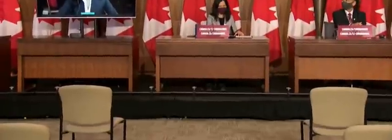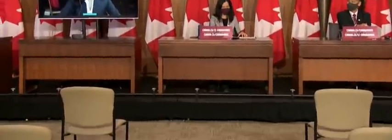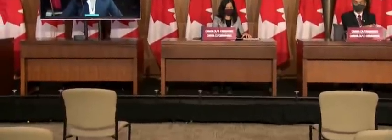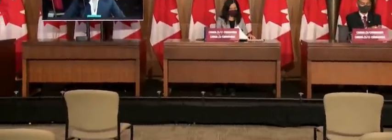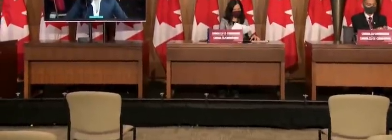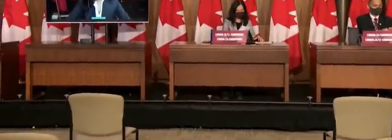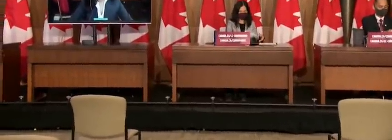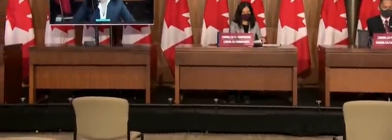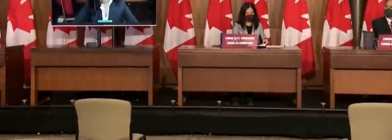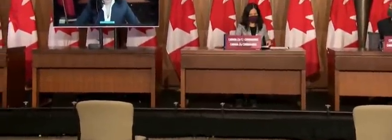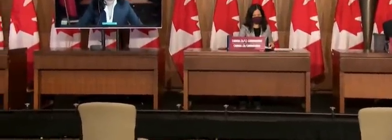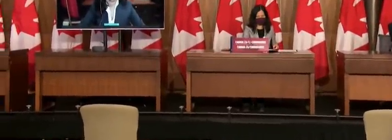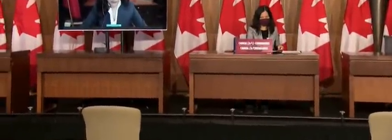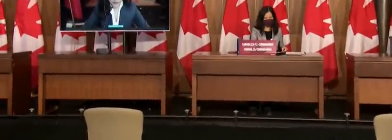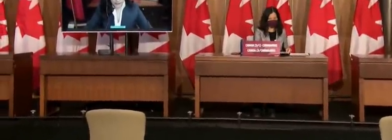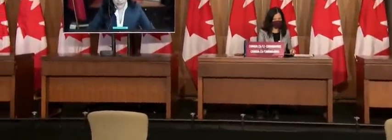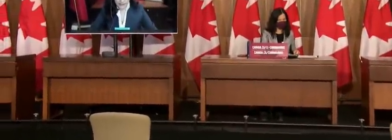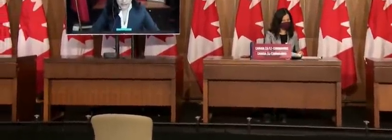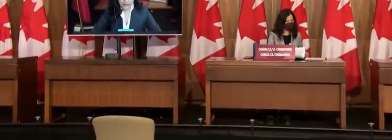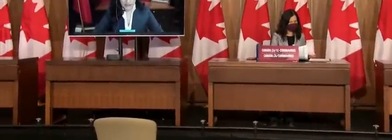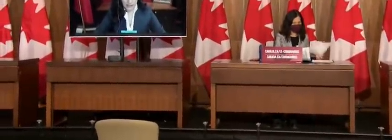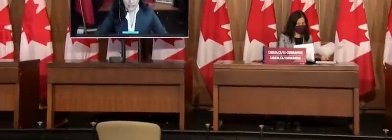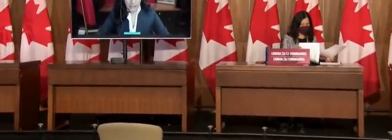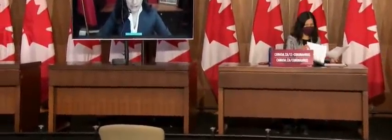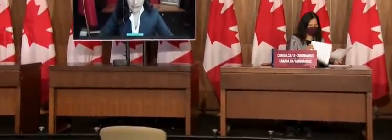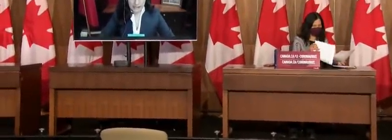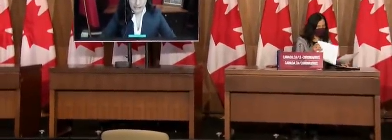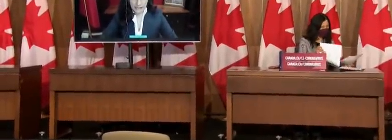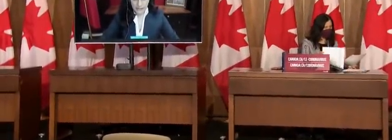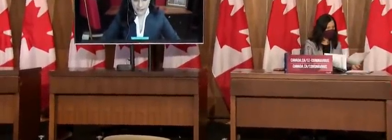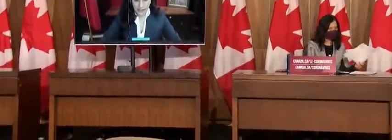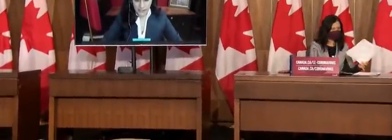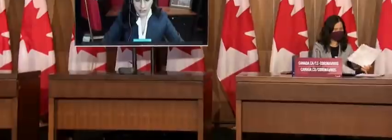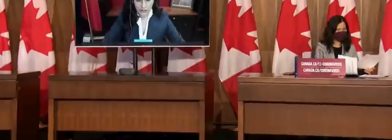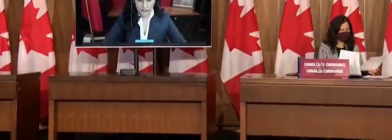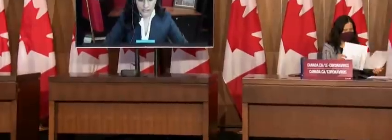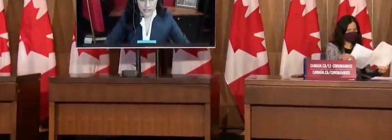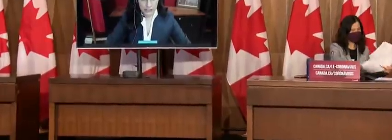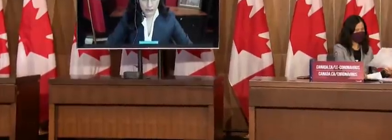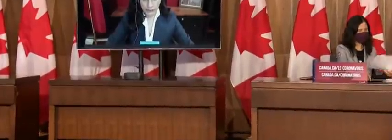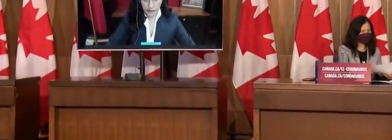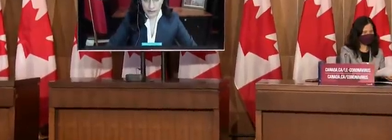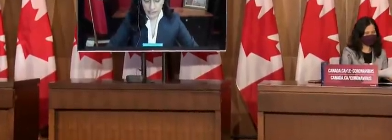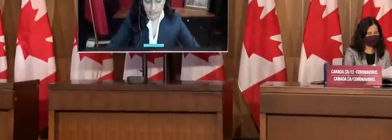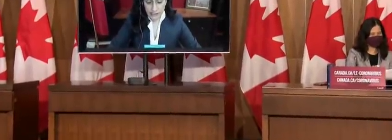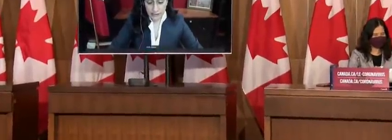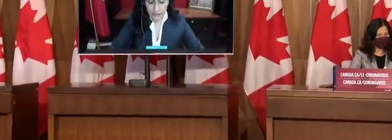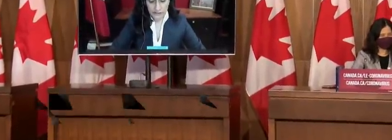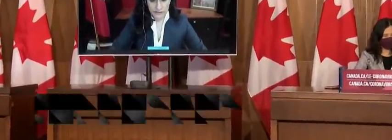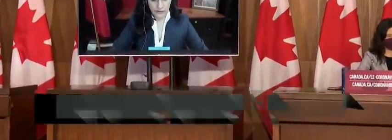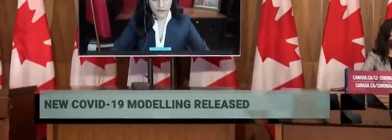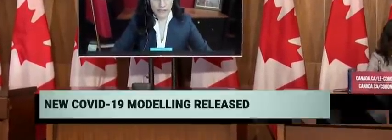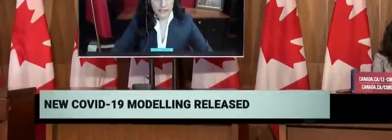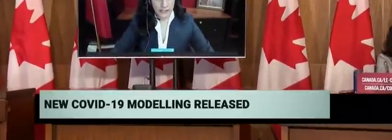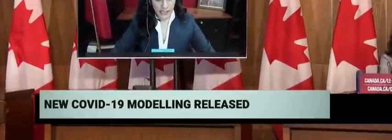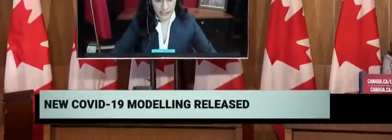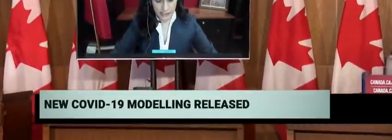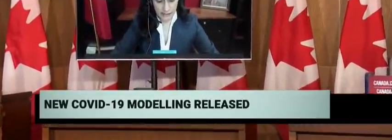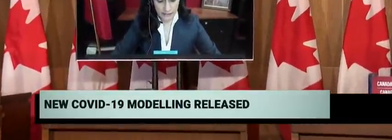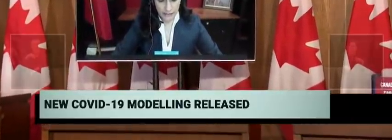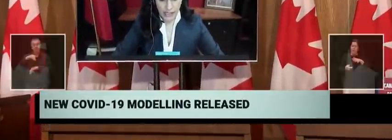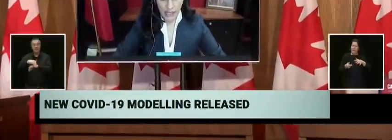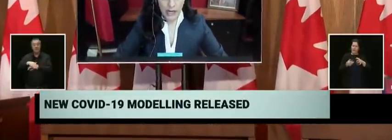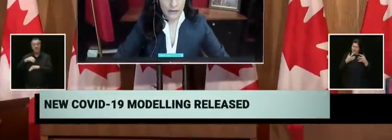Good morning, bonjour. Thank you for joining us. Last evening, in a conversation with representatives from Pfizer